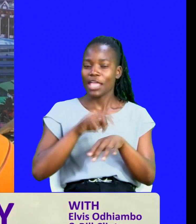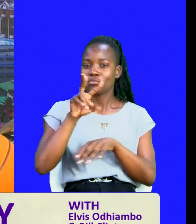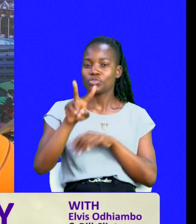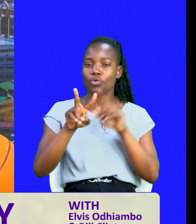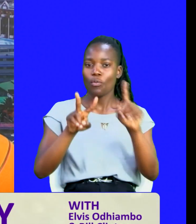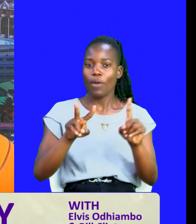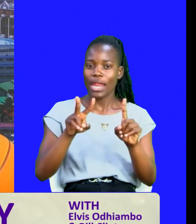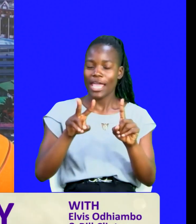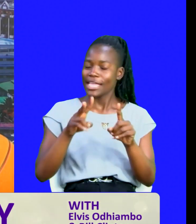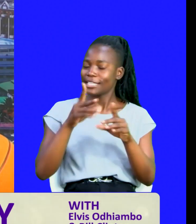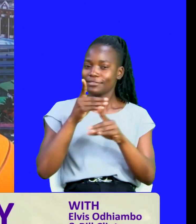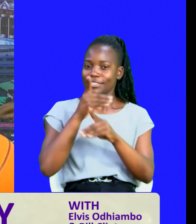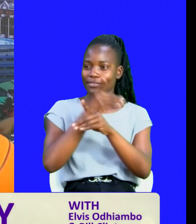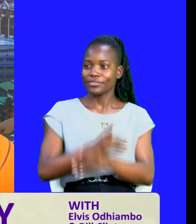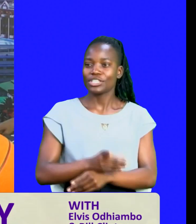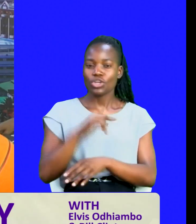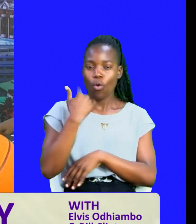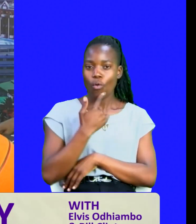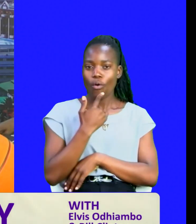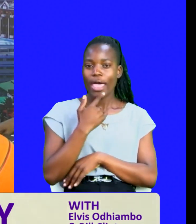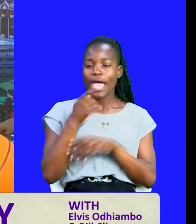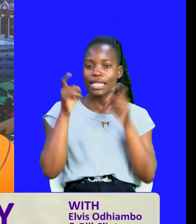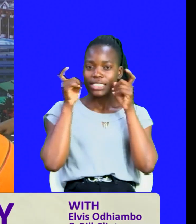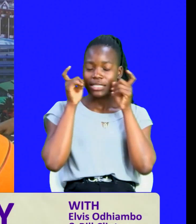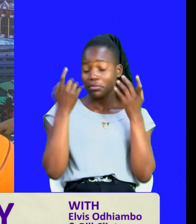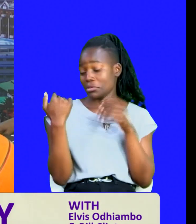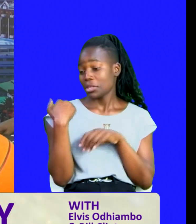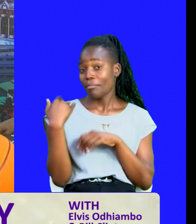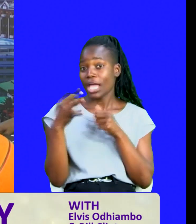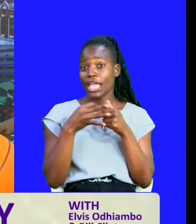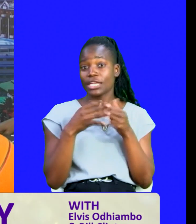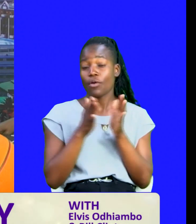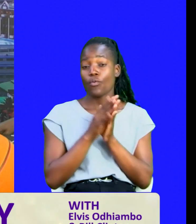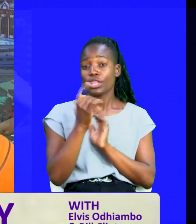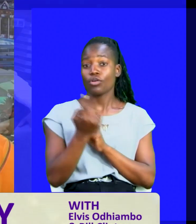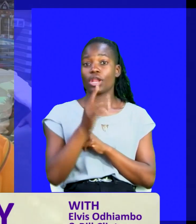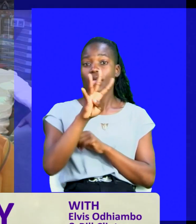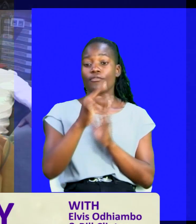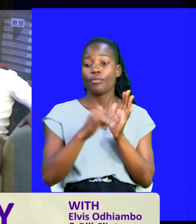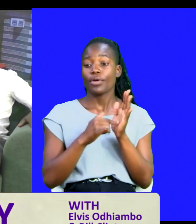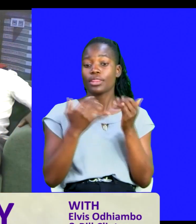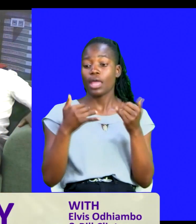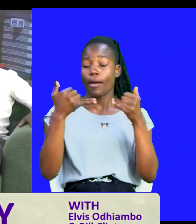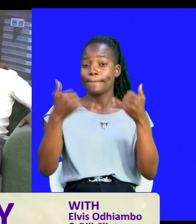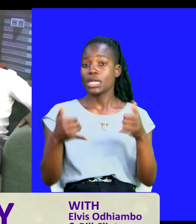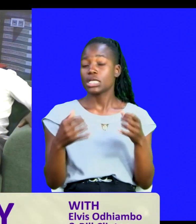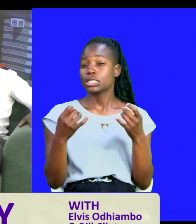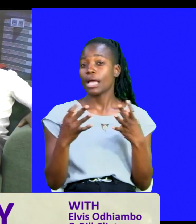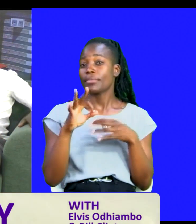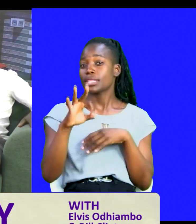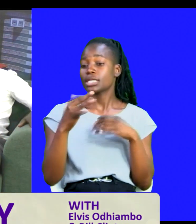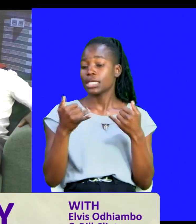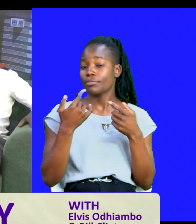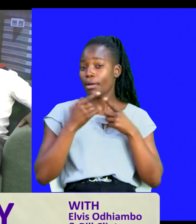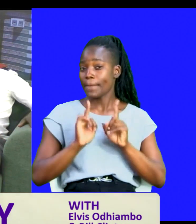2-1 defeat to Tusker that leaves them at 8th place with only 4 points. So far, they've played 3 games, but